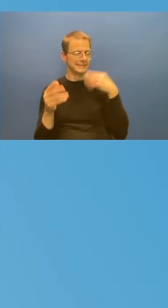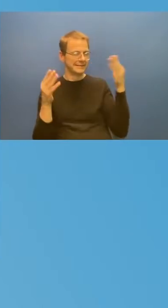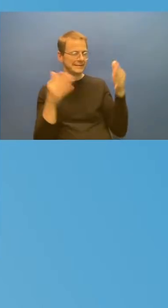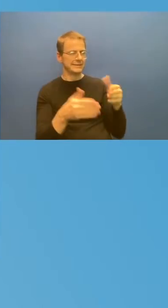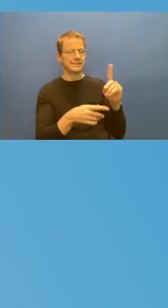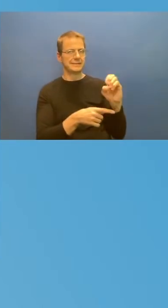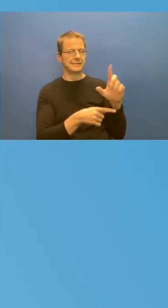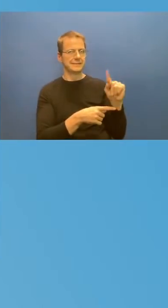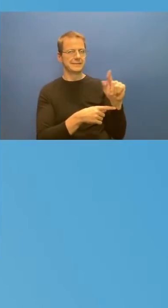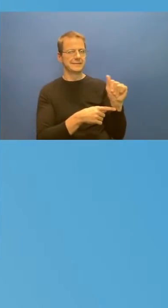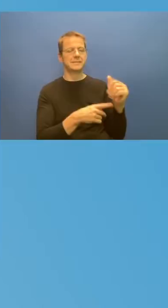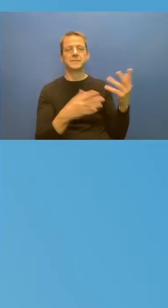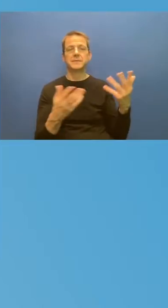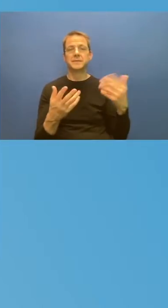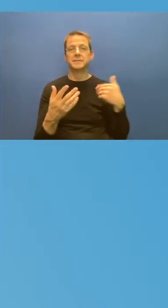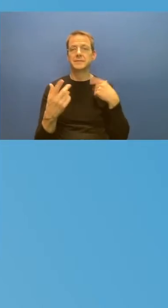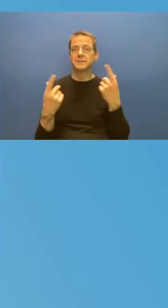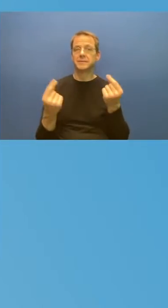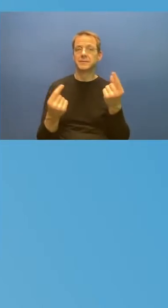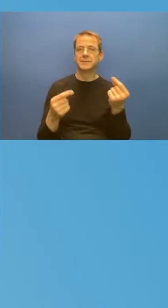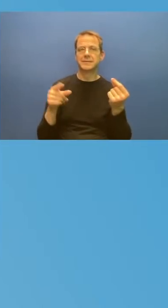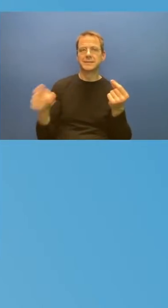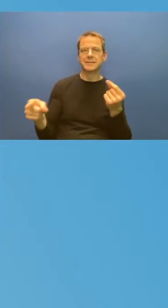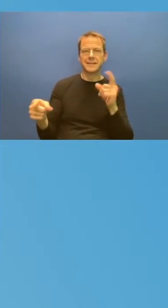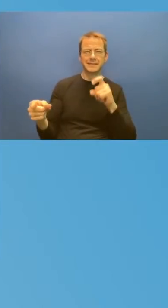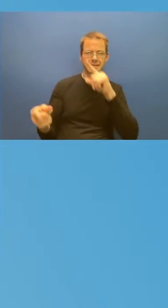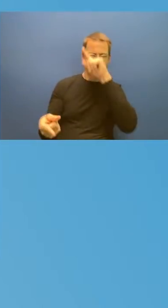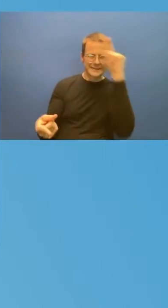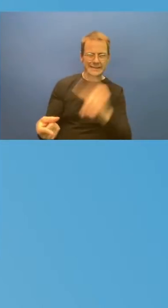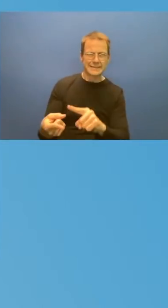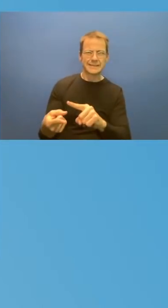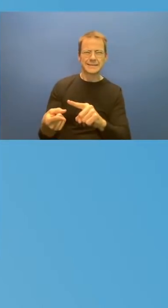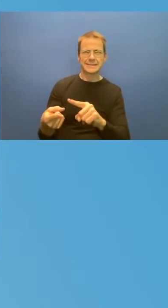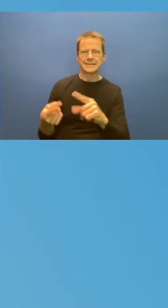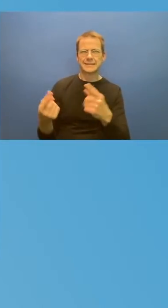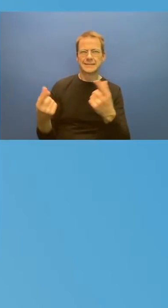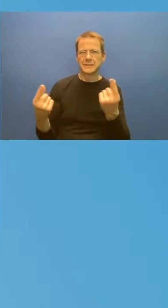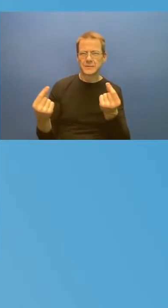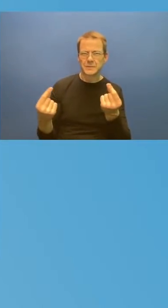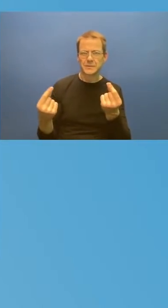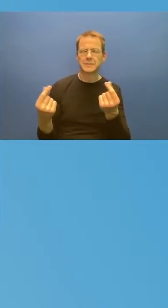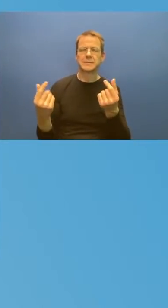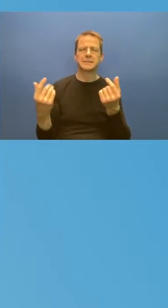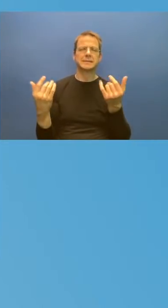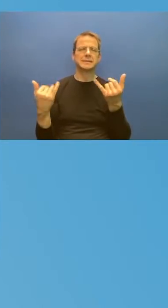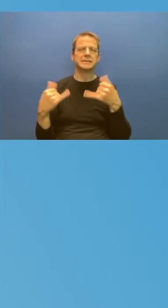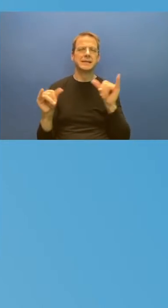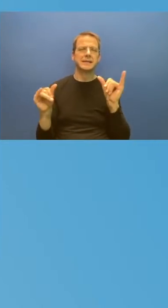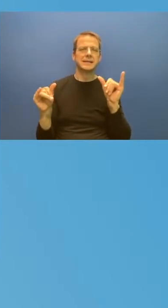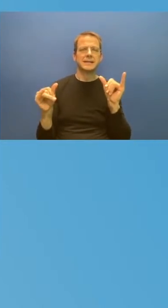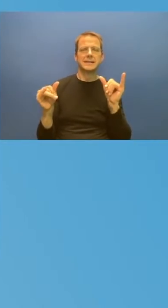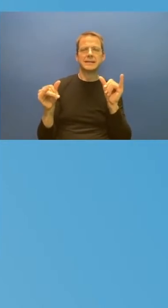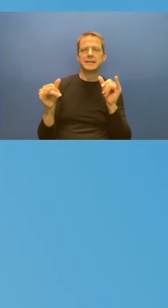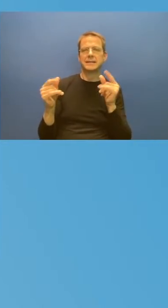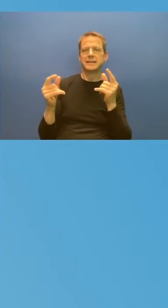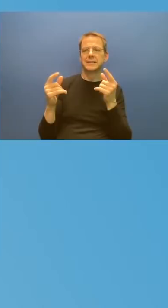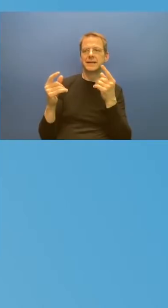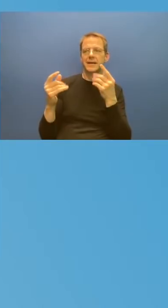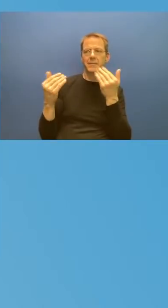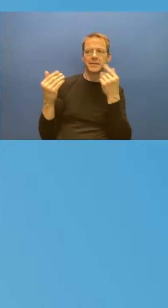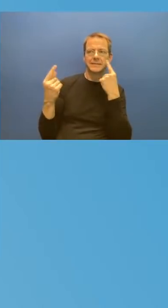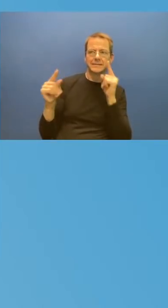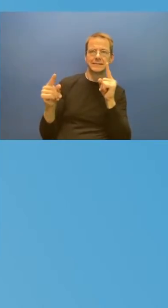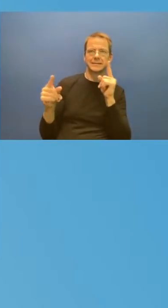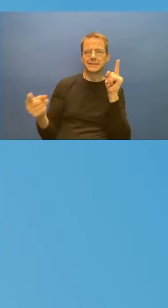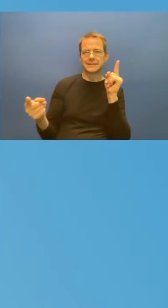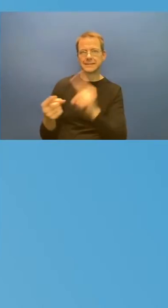going to be effective against Omicron. So I think we have to wait for the data to come in over the next few weeks. But we